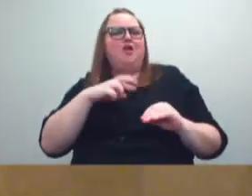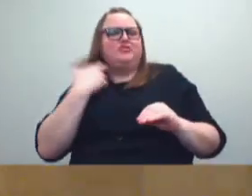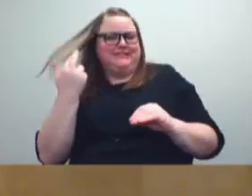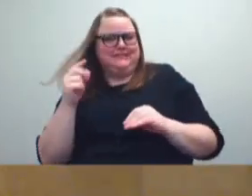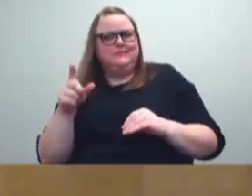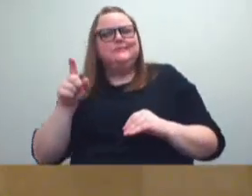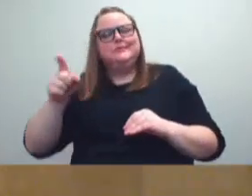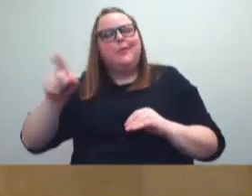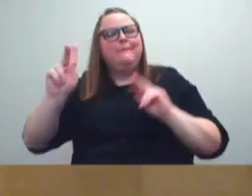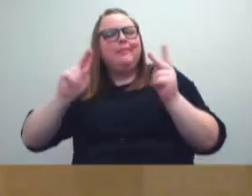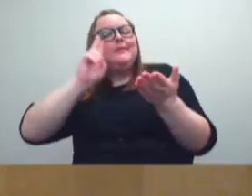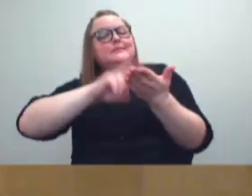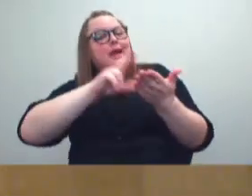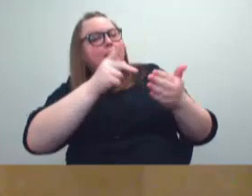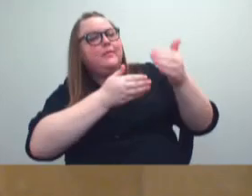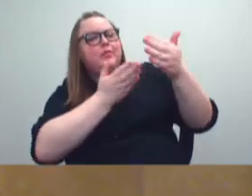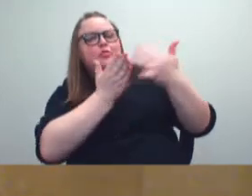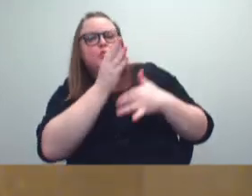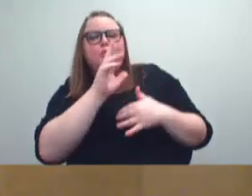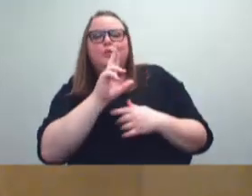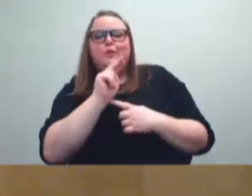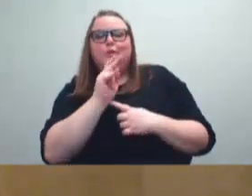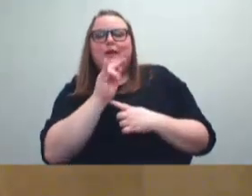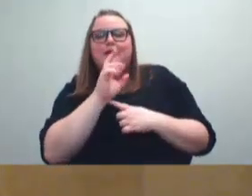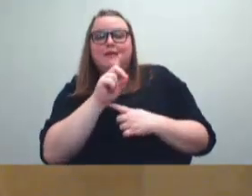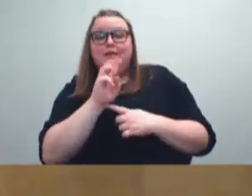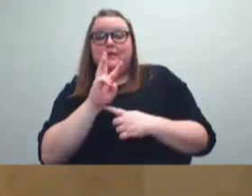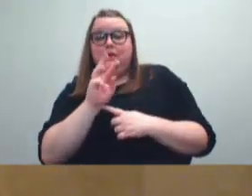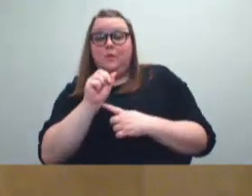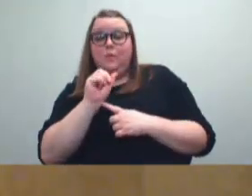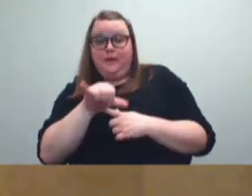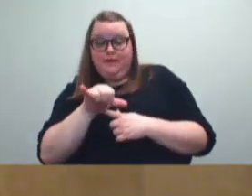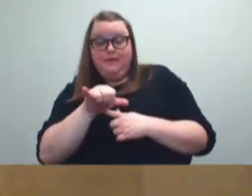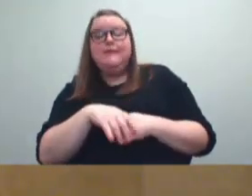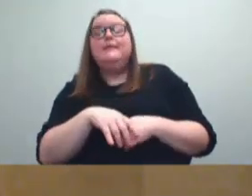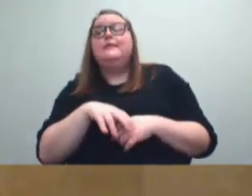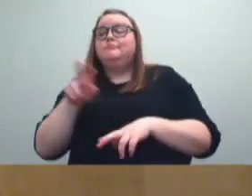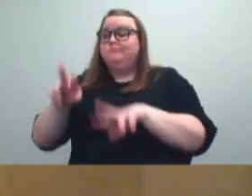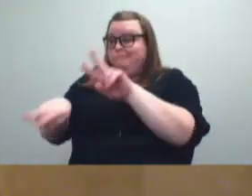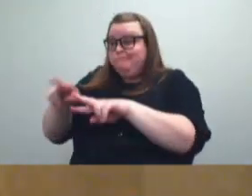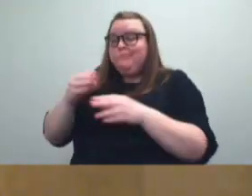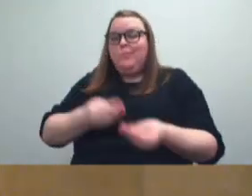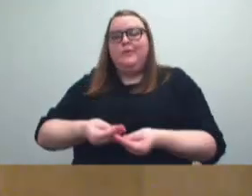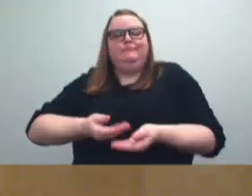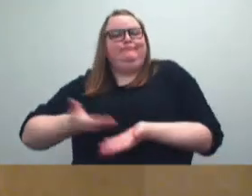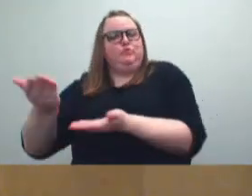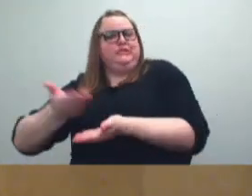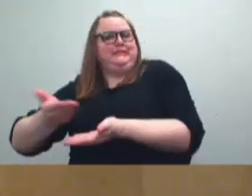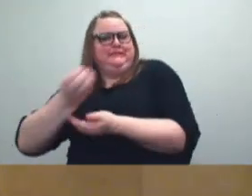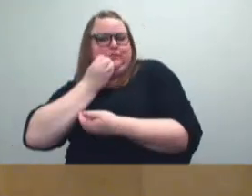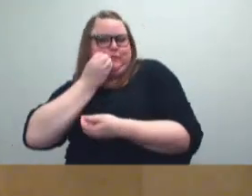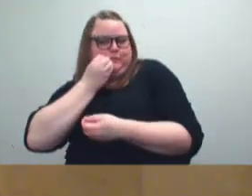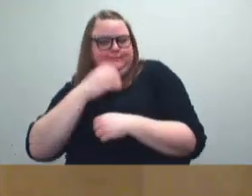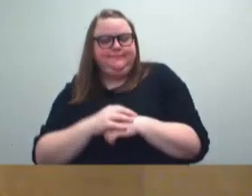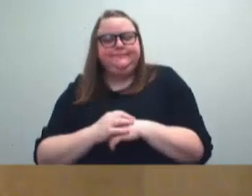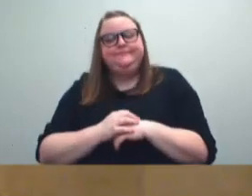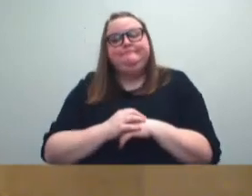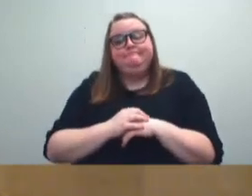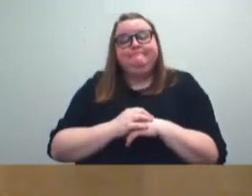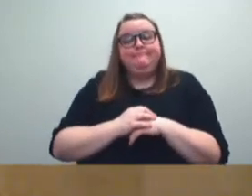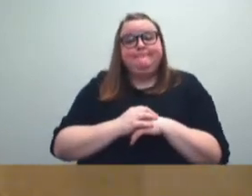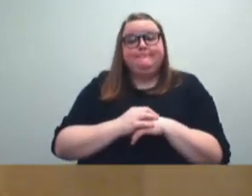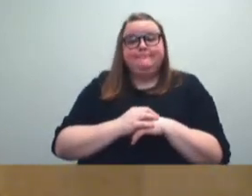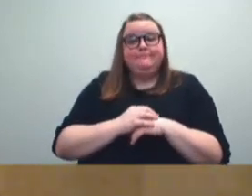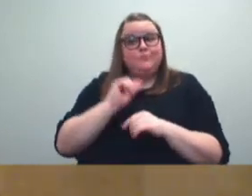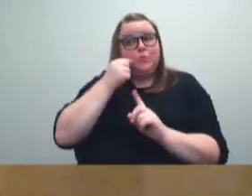Way, and United Way will assess who's there, and then they'll bring meals to you. And here's the other cool part about that particular thing. It actually supports the